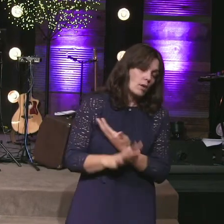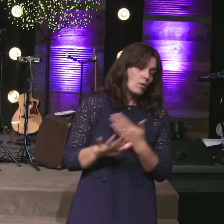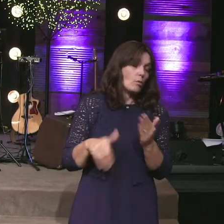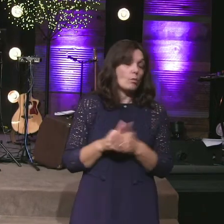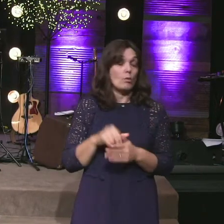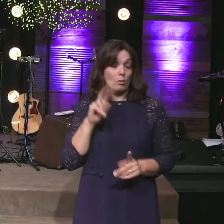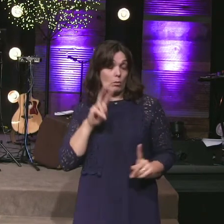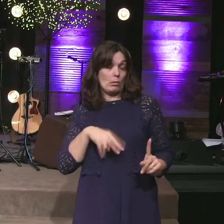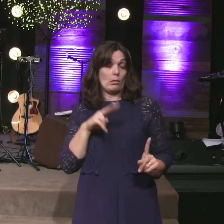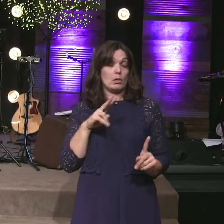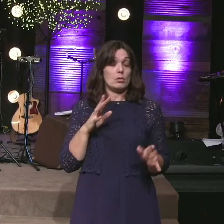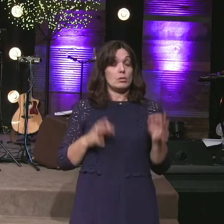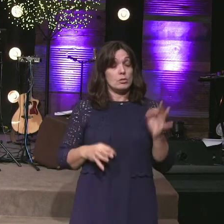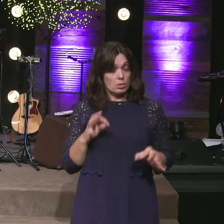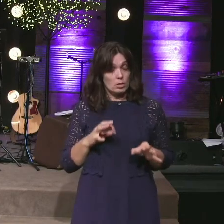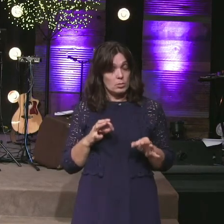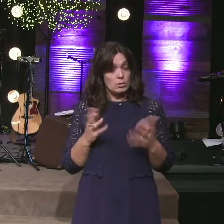judgment.